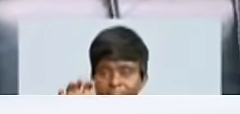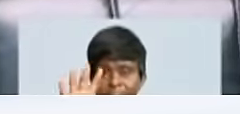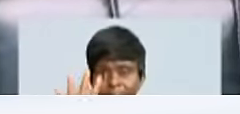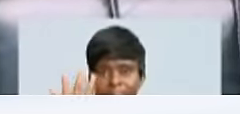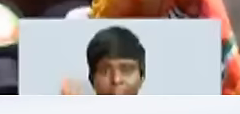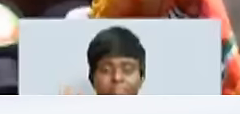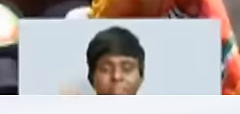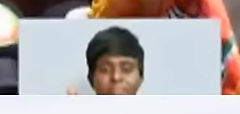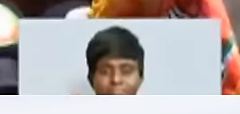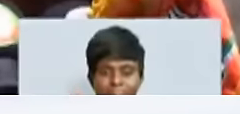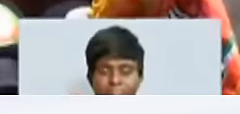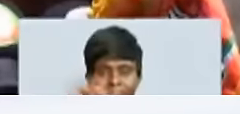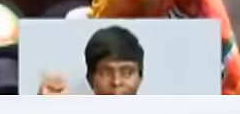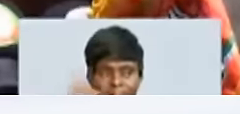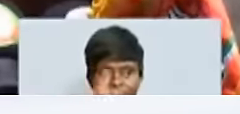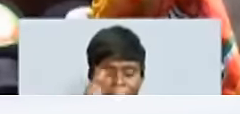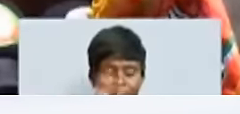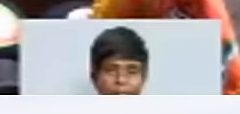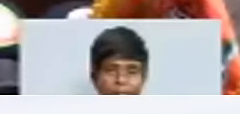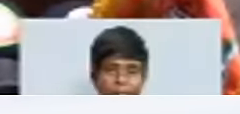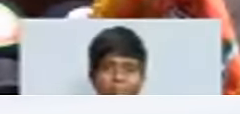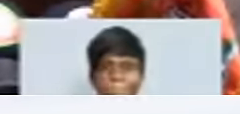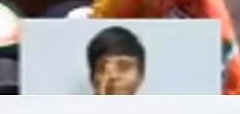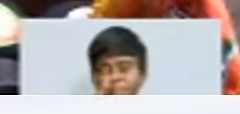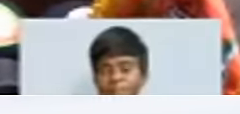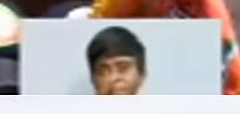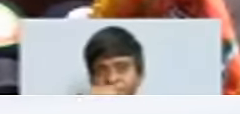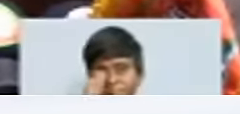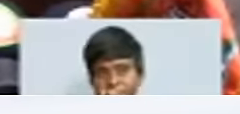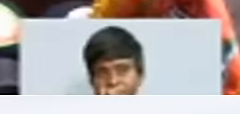31,556 across the country. Madam Speaker,